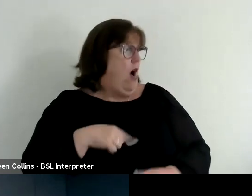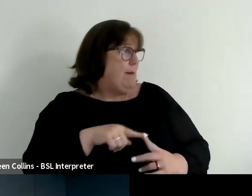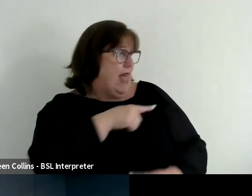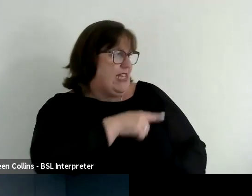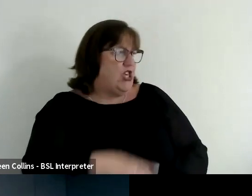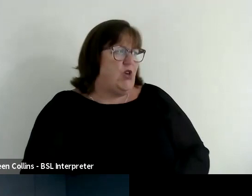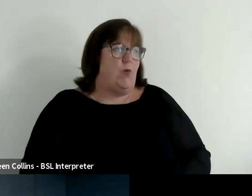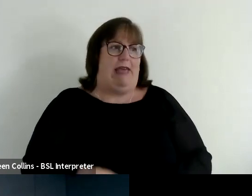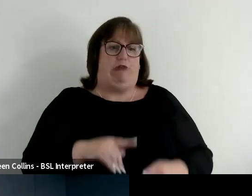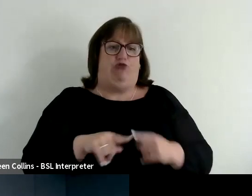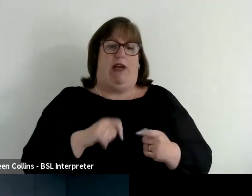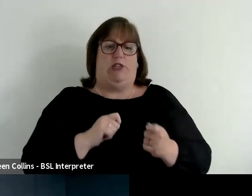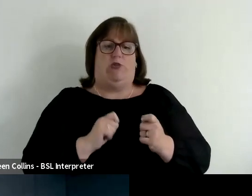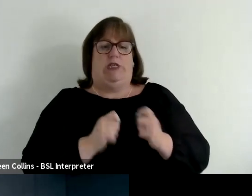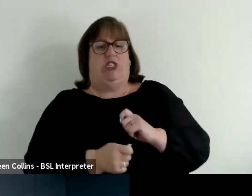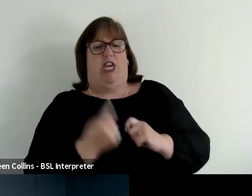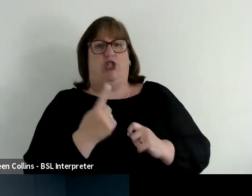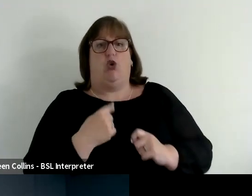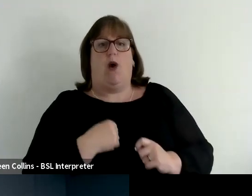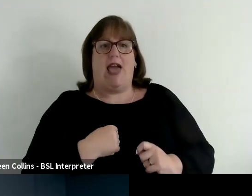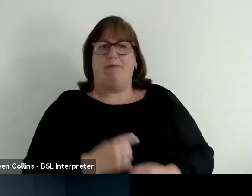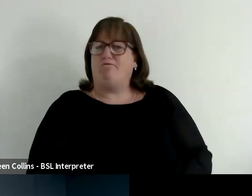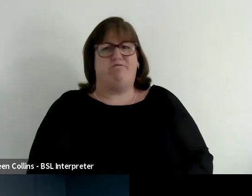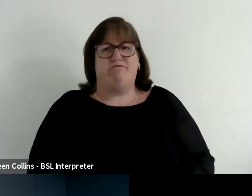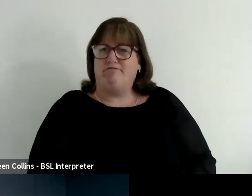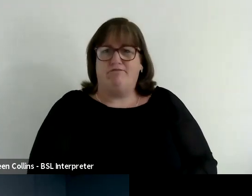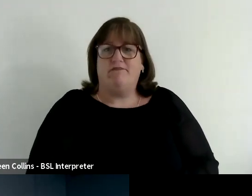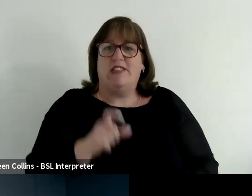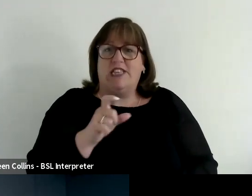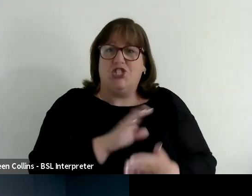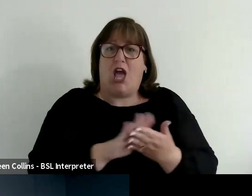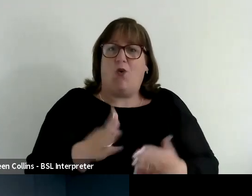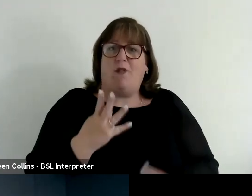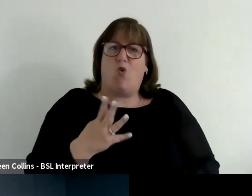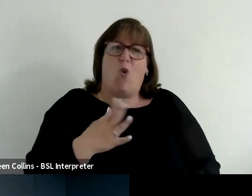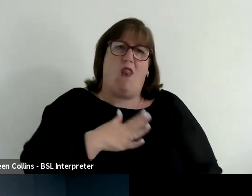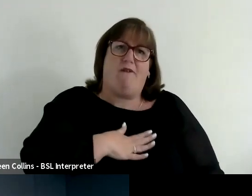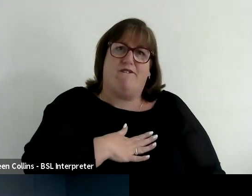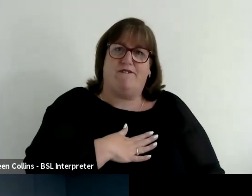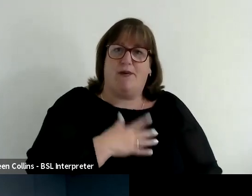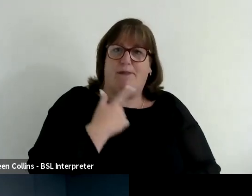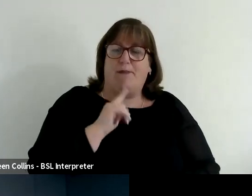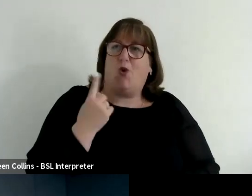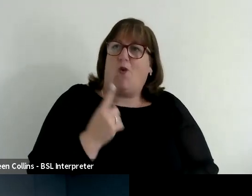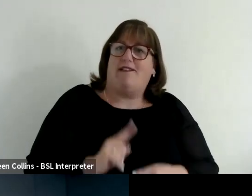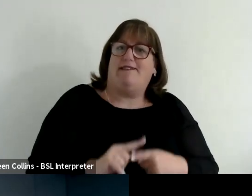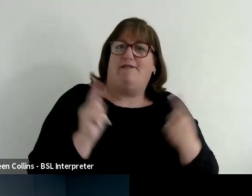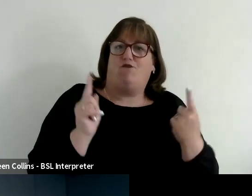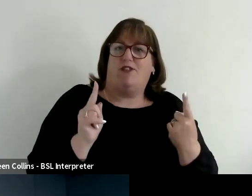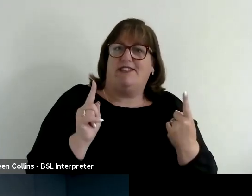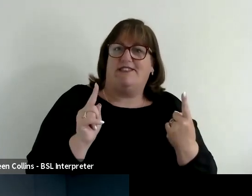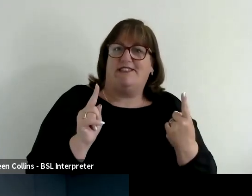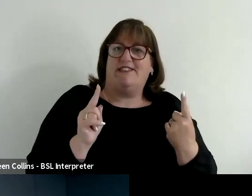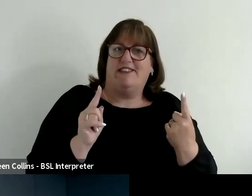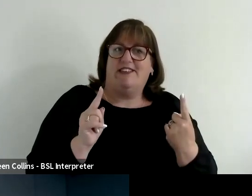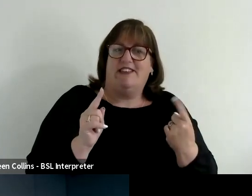different is a bonus rather than something to be, you know, hidden or ashamed of. I think that's a lovely thing to say about Channel 4.